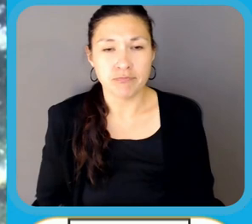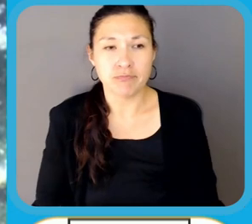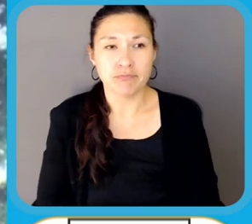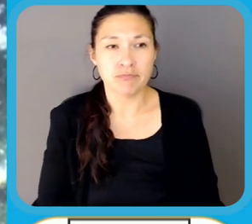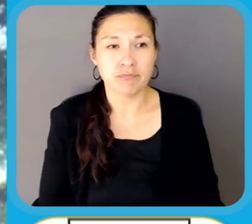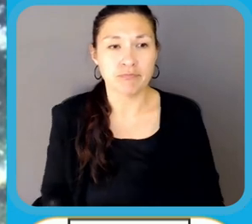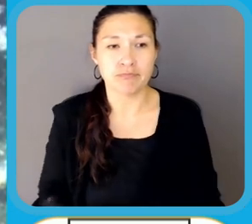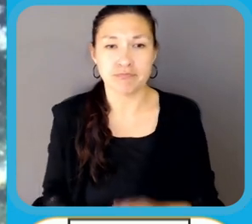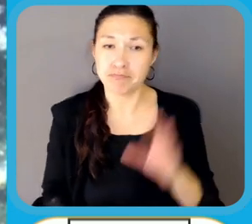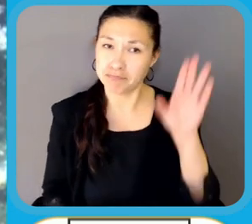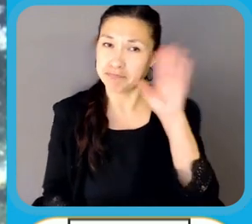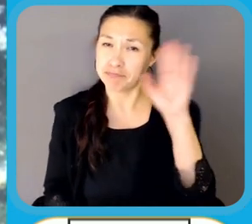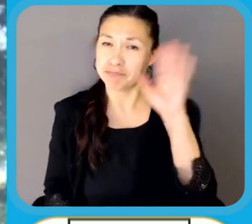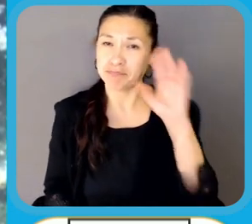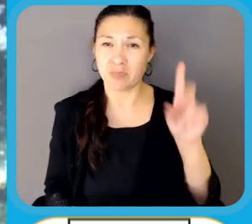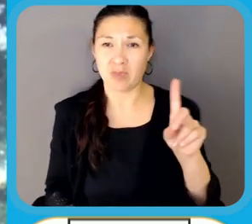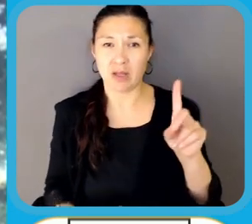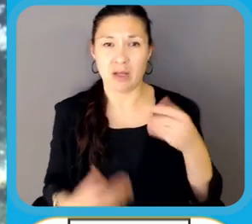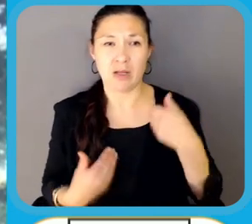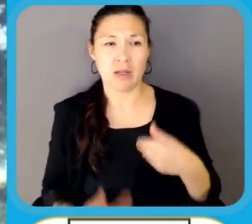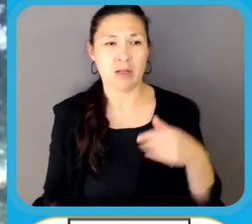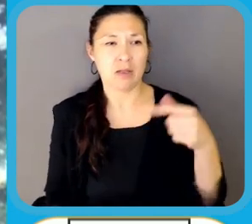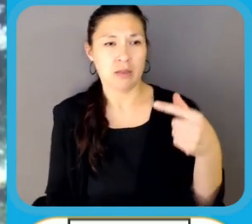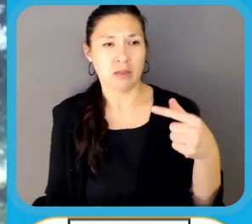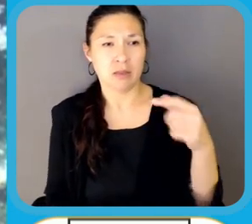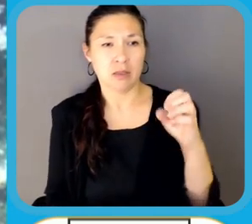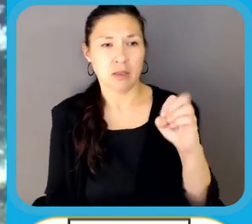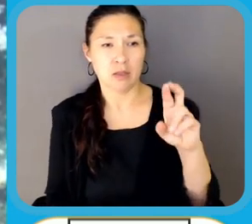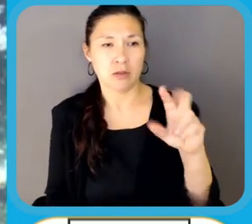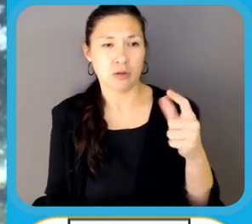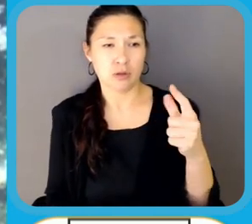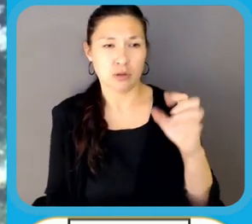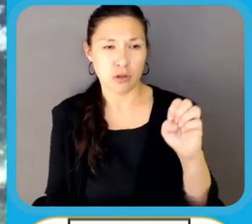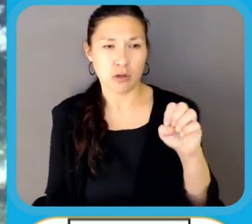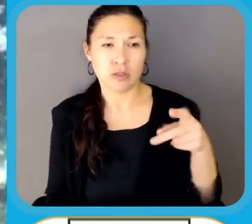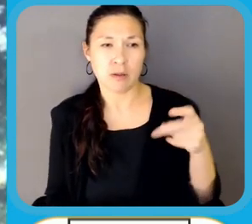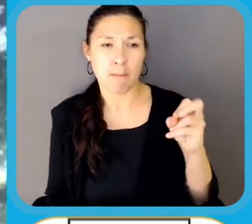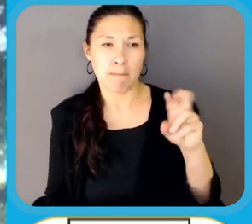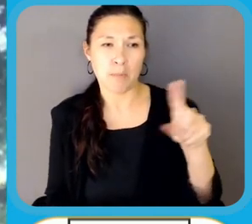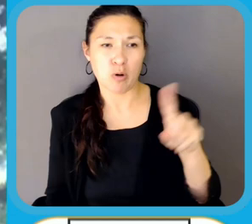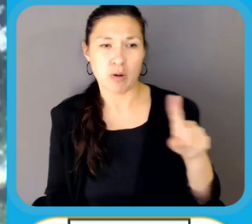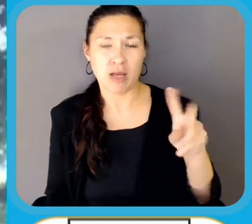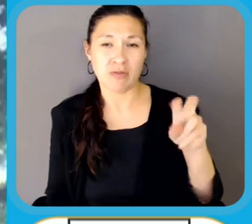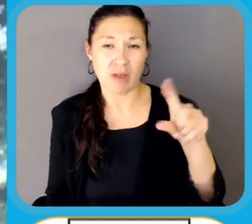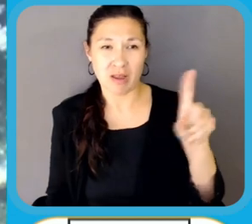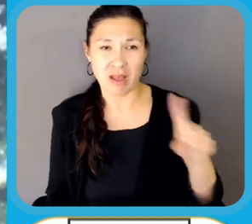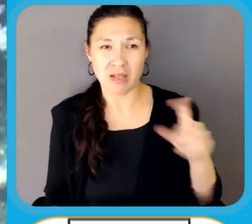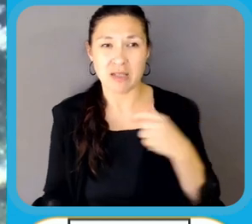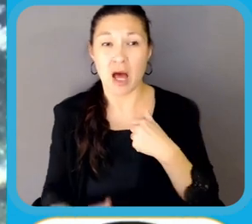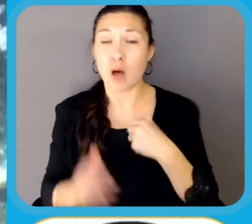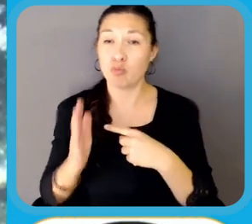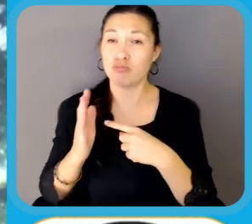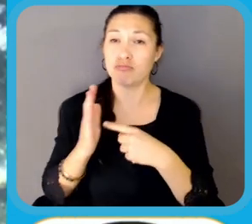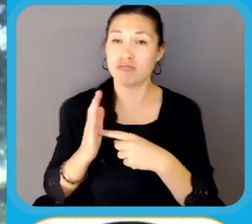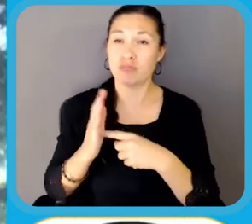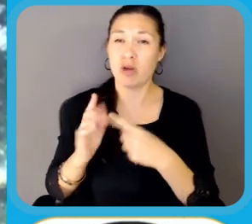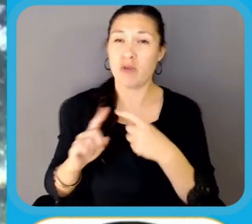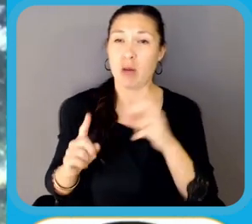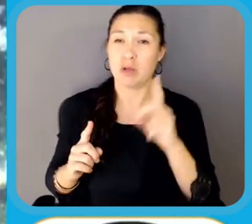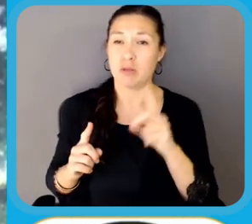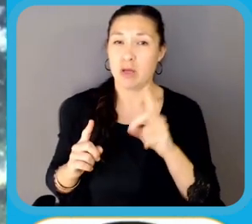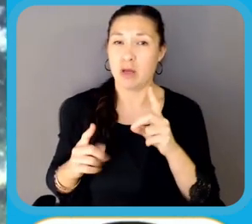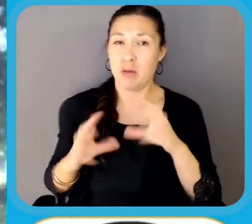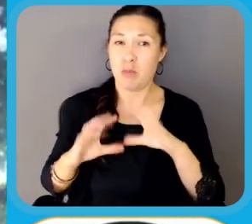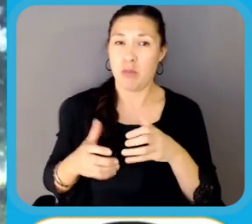Hello, Democrats. My name is George Perez Velez, and I'm reaching out on behalf of our California Democratic Party in asking you to become a donor in our DEM